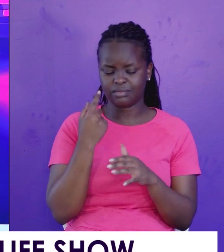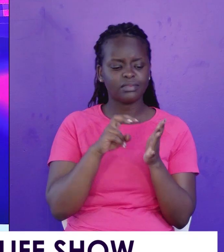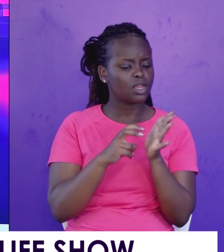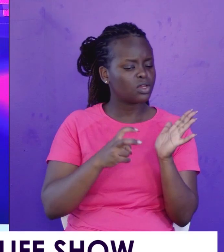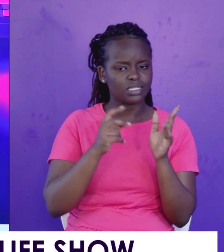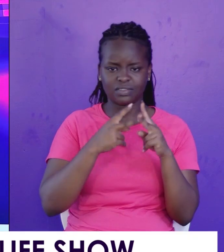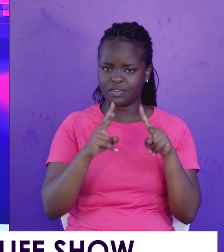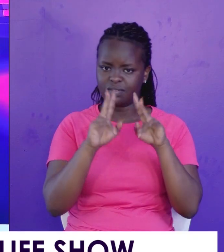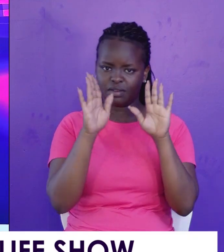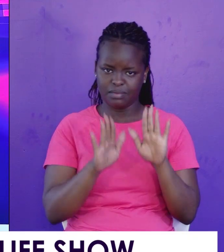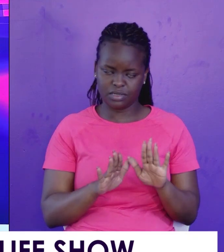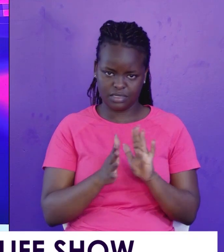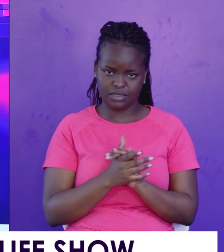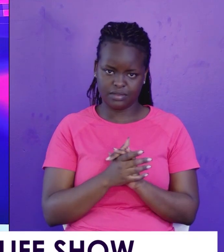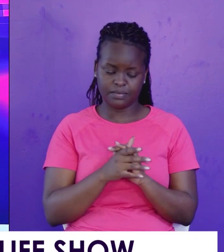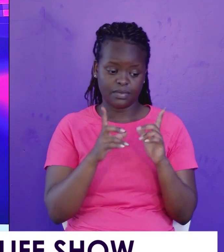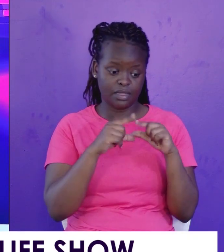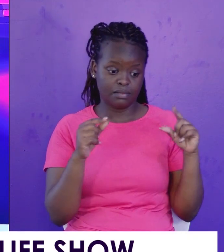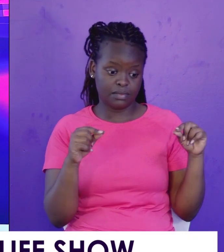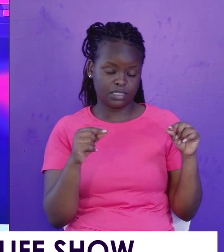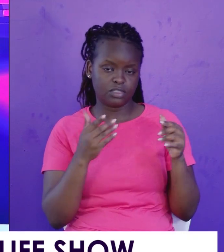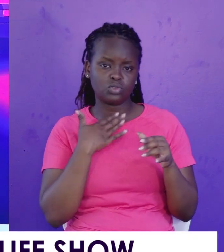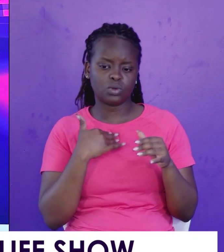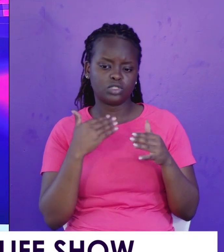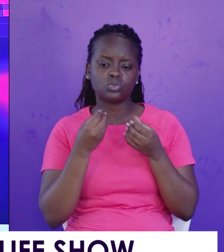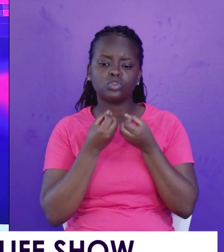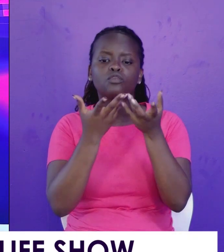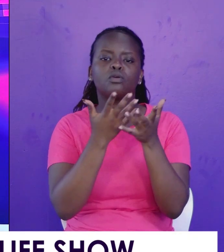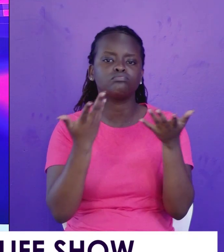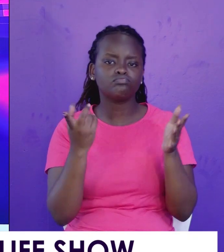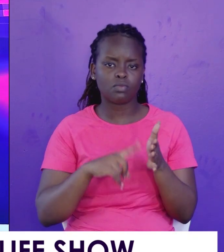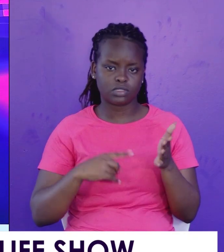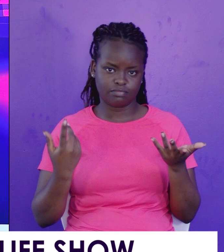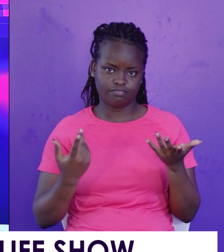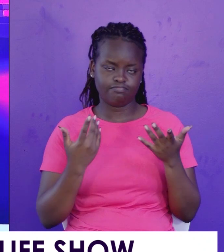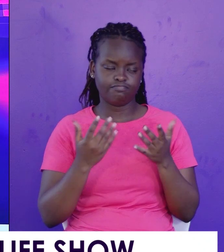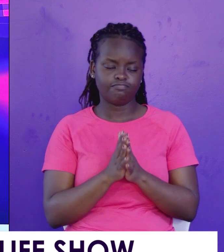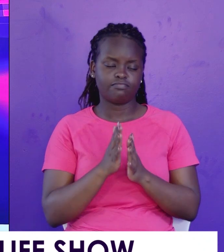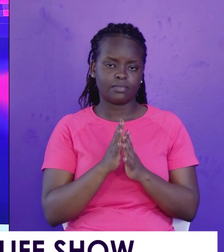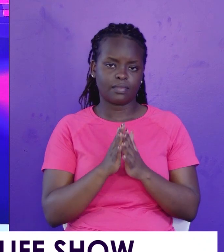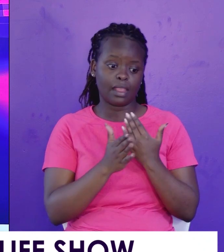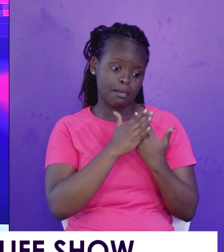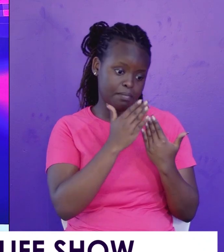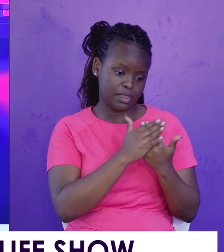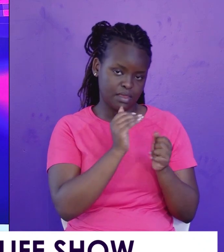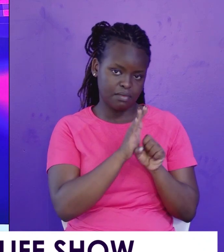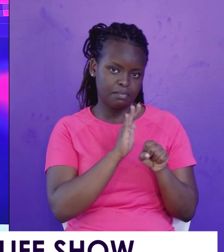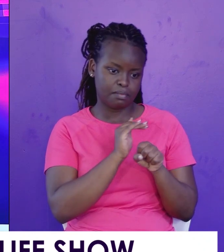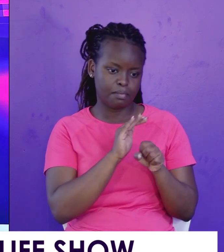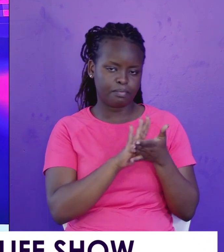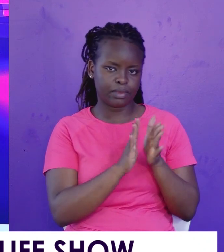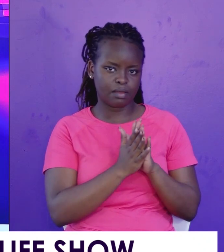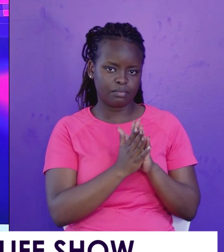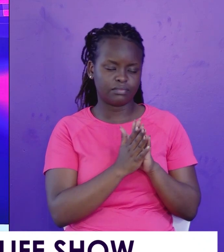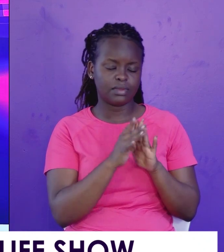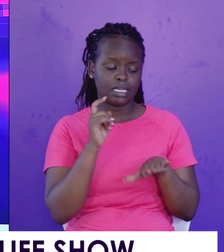important. Okay. What message you want to pass home. So empathy becomes the issue where now, if you're dealing with a